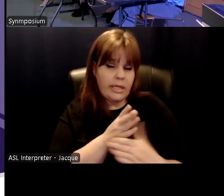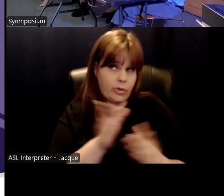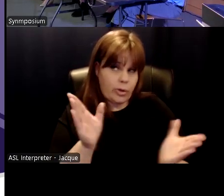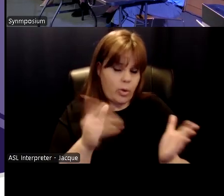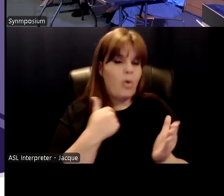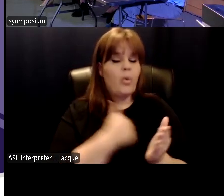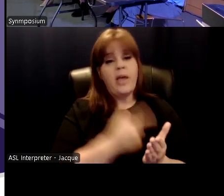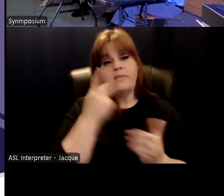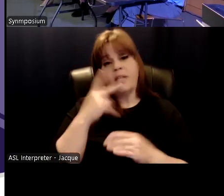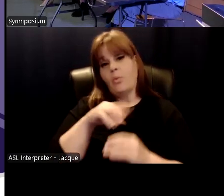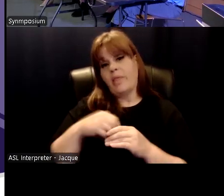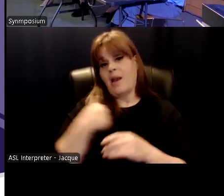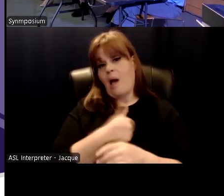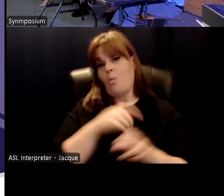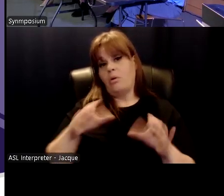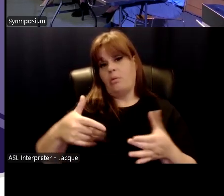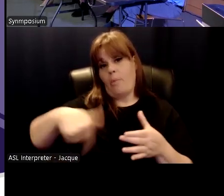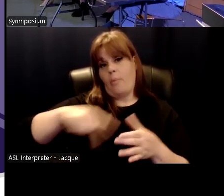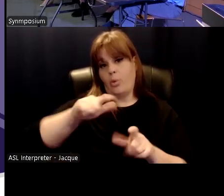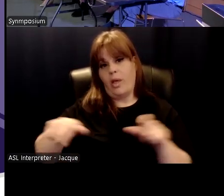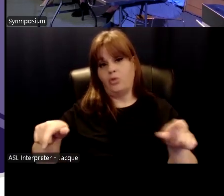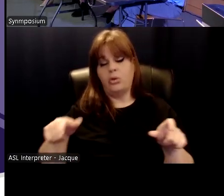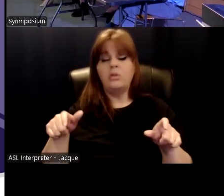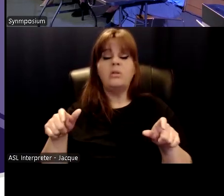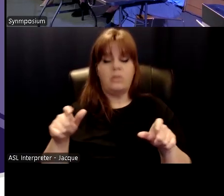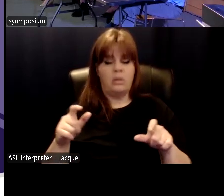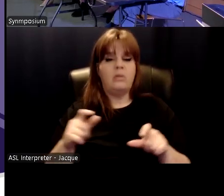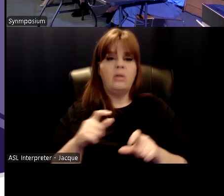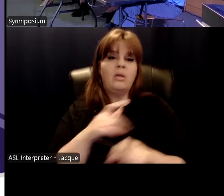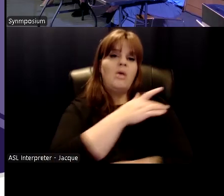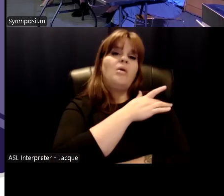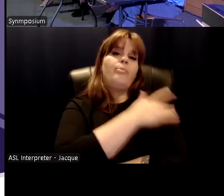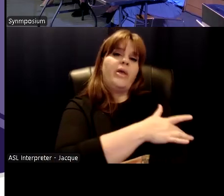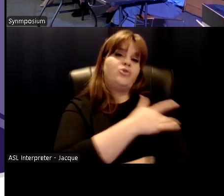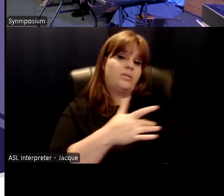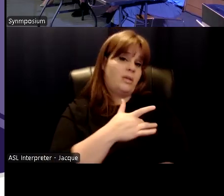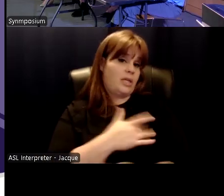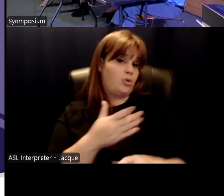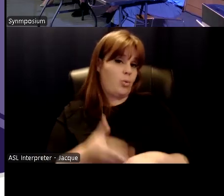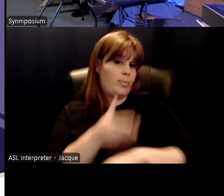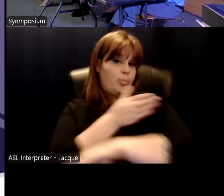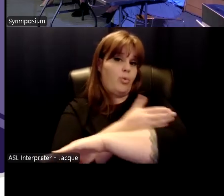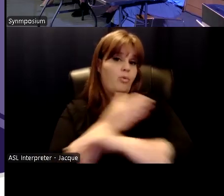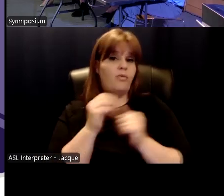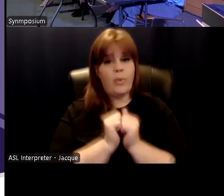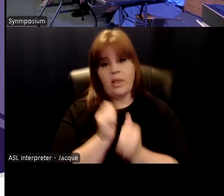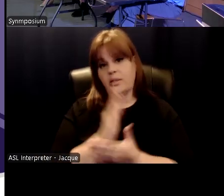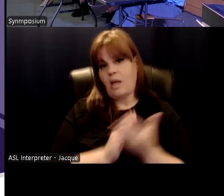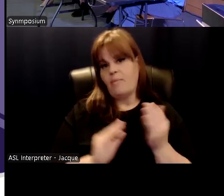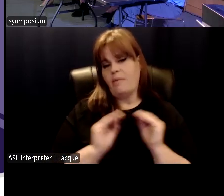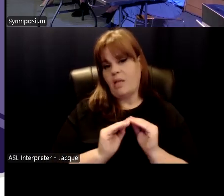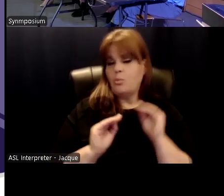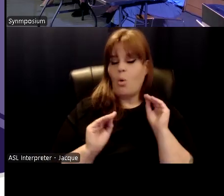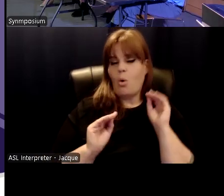in our patient population that patients tend to improve with some of these more conservative